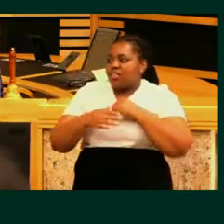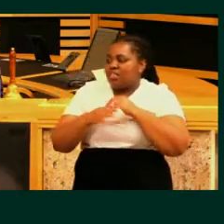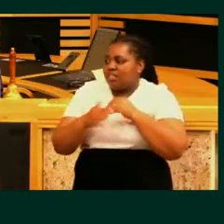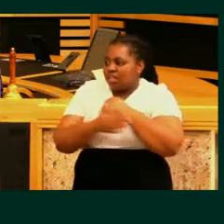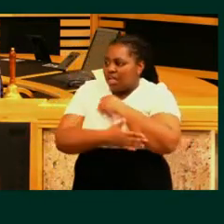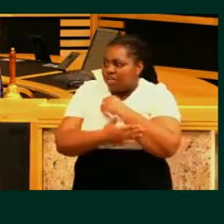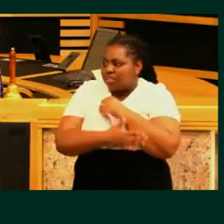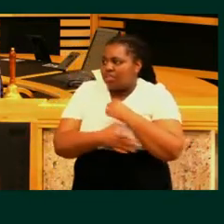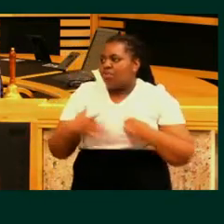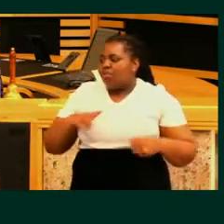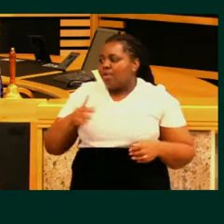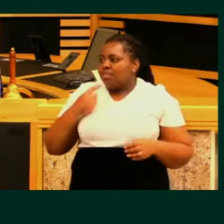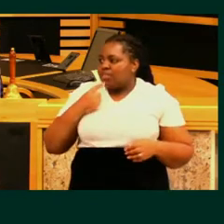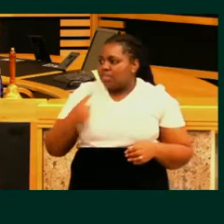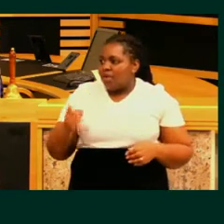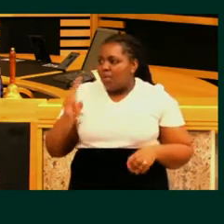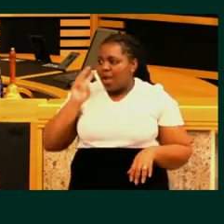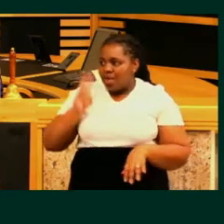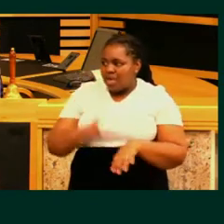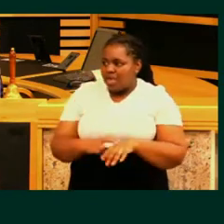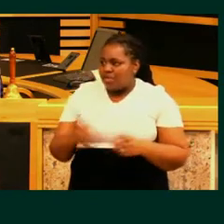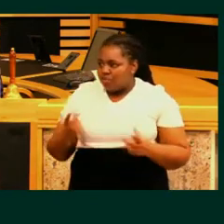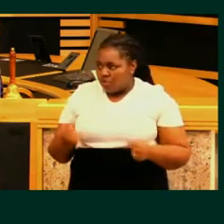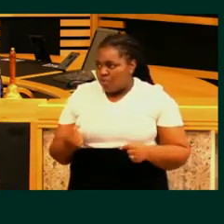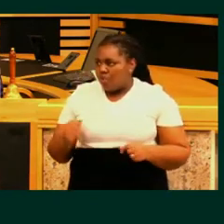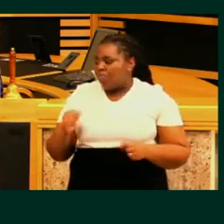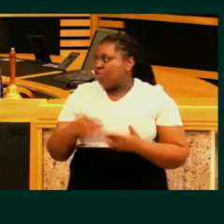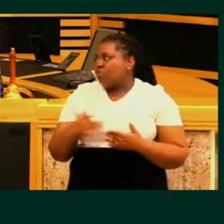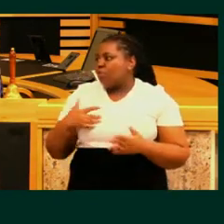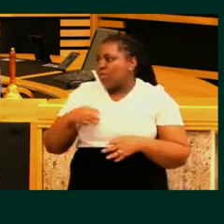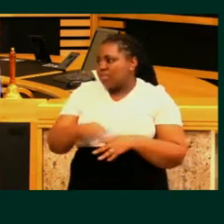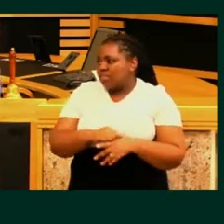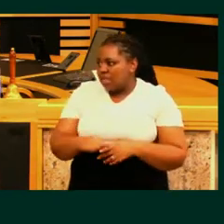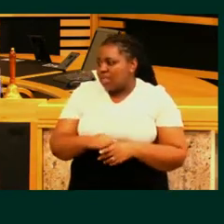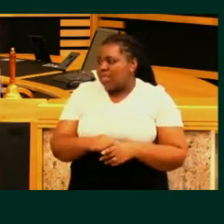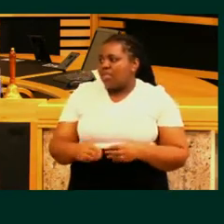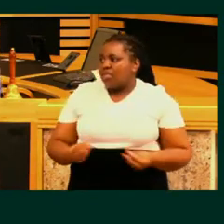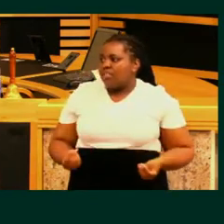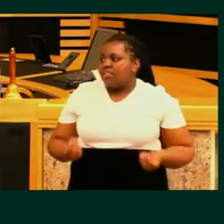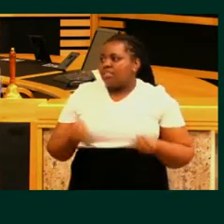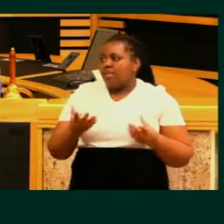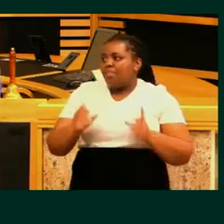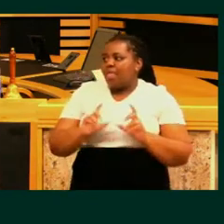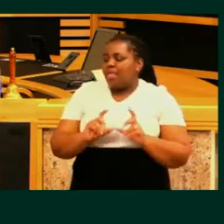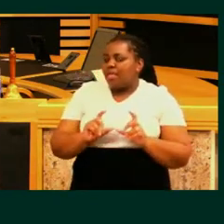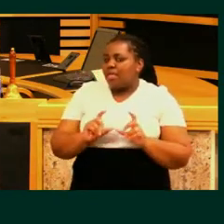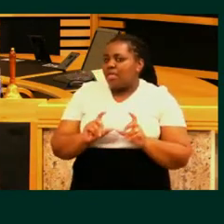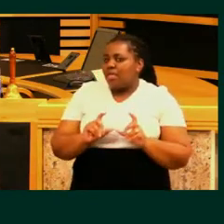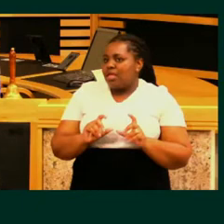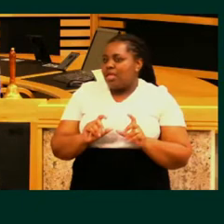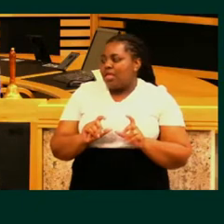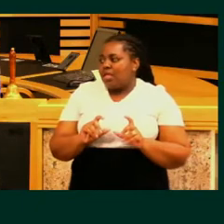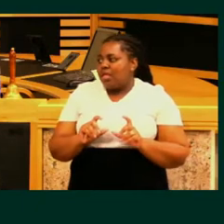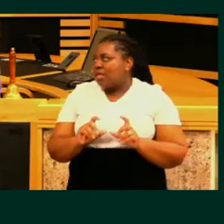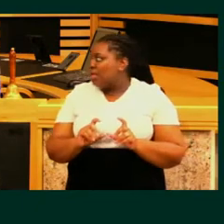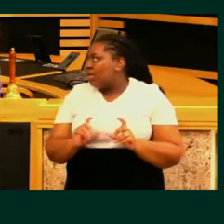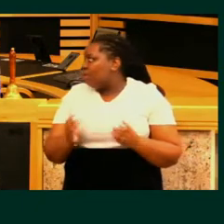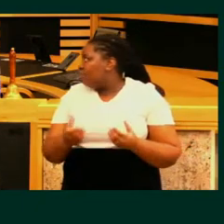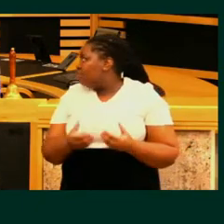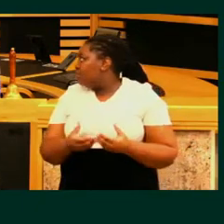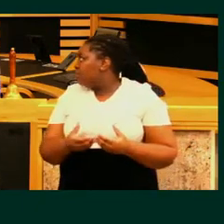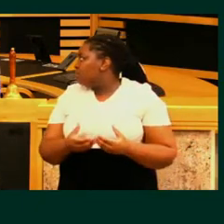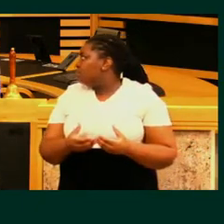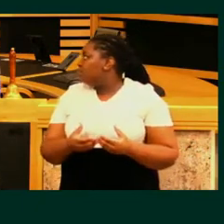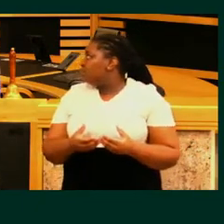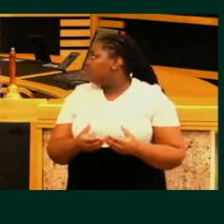I want to say that what we need to do we need to train we need to supply campaigns we you see I I I when I was